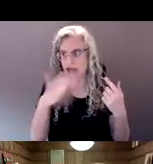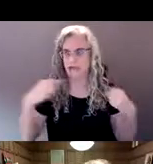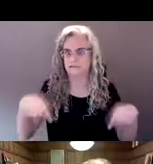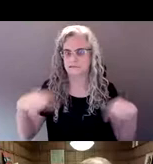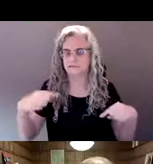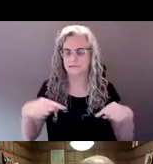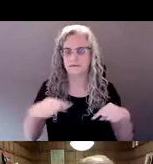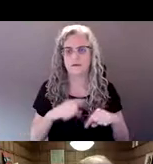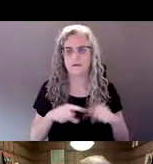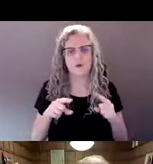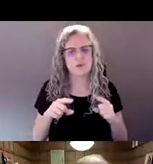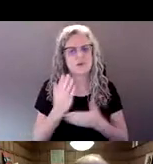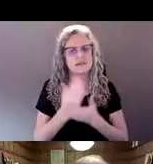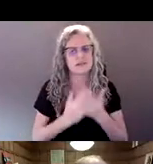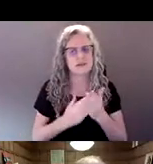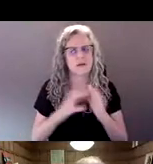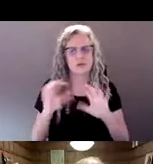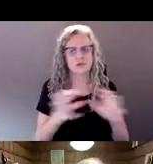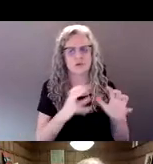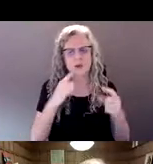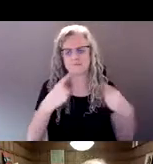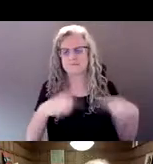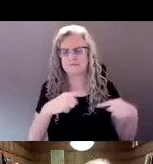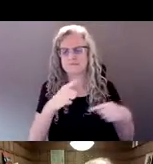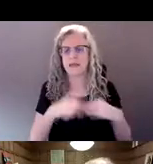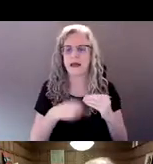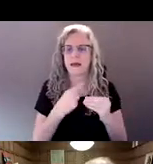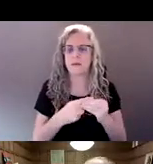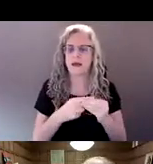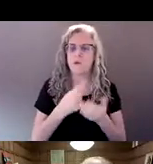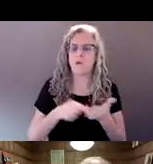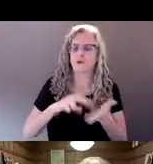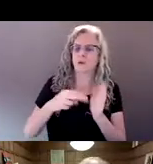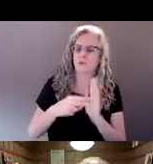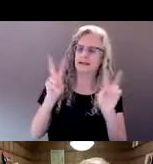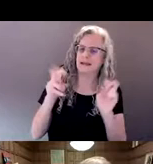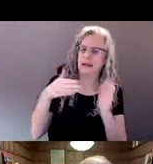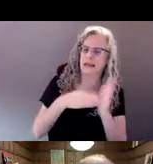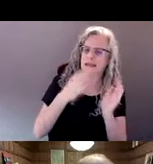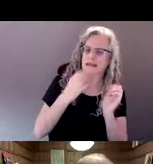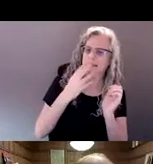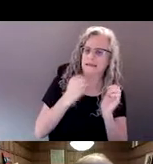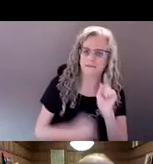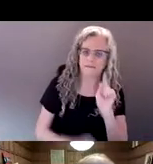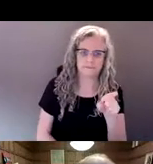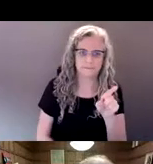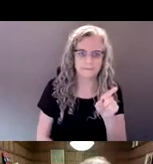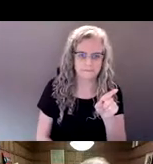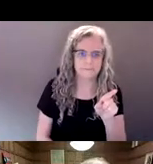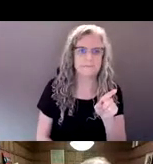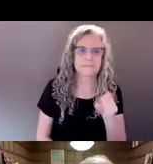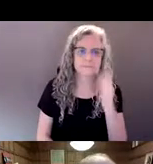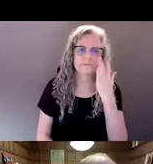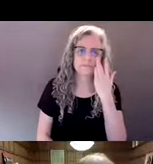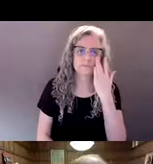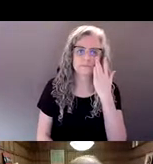it's furious in certain circles, raging over the working definition of anti-Semitism. If I could have the next slide.